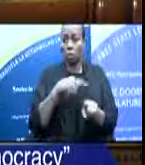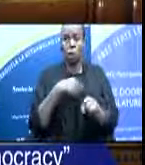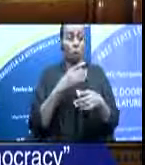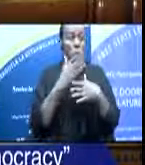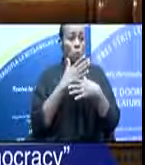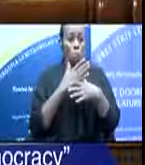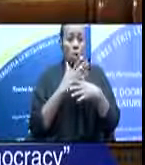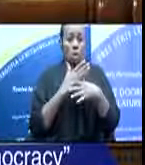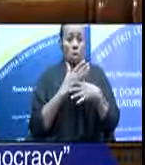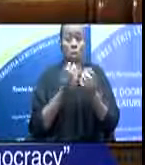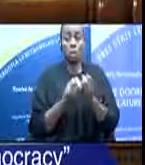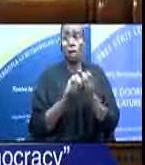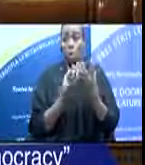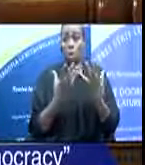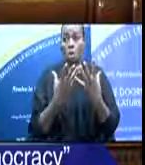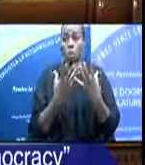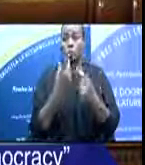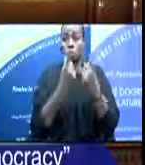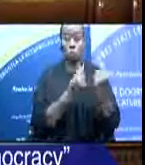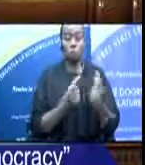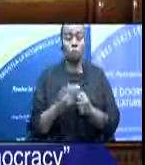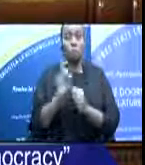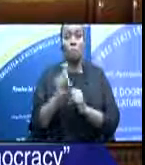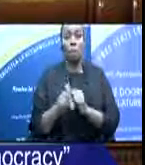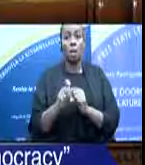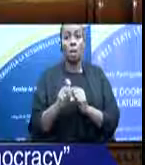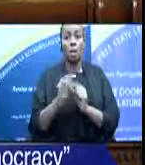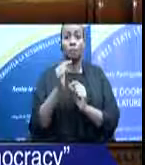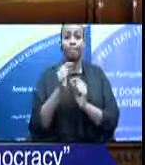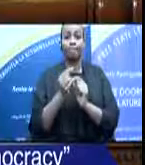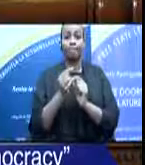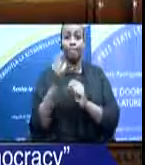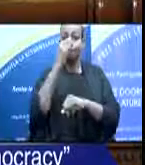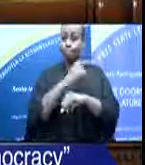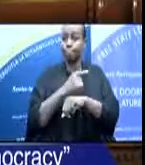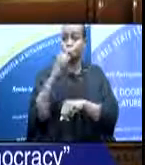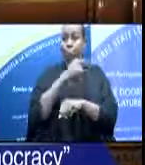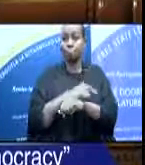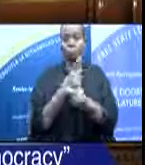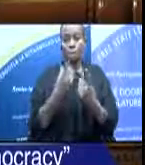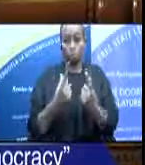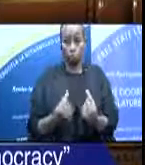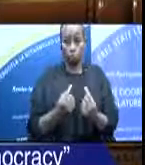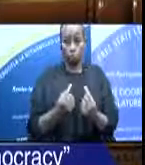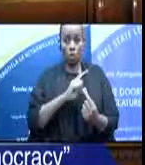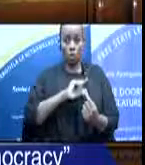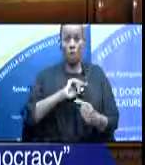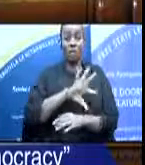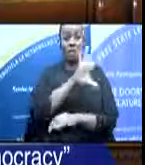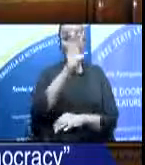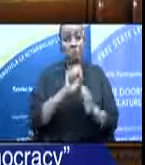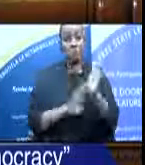do. We hear it every day. Let's grow South Africa together.